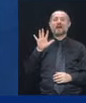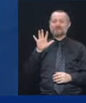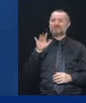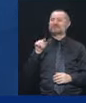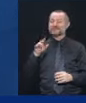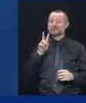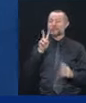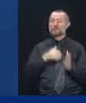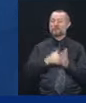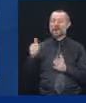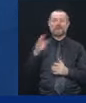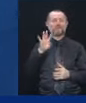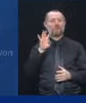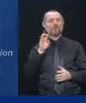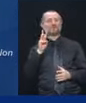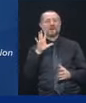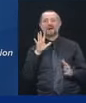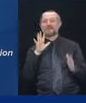Obviously, that didn't happen.